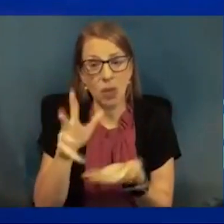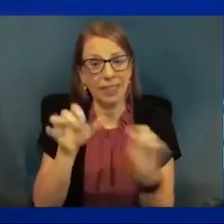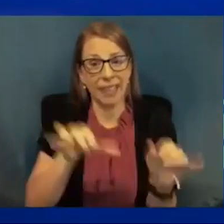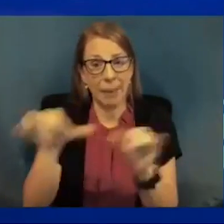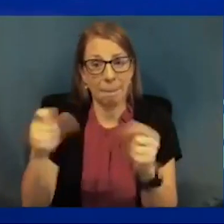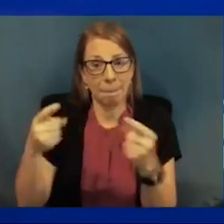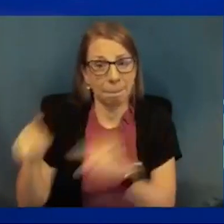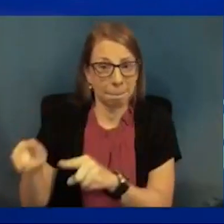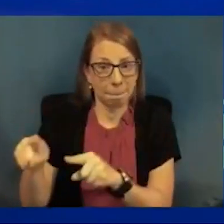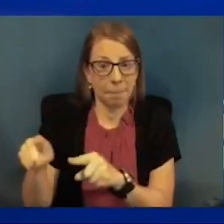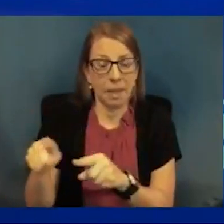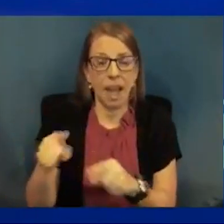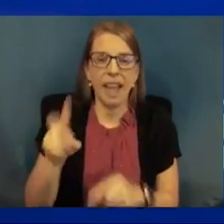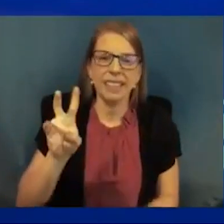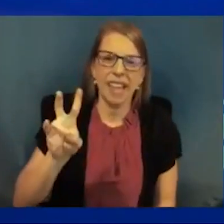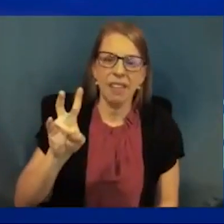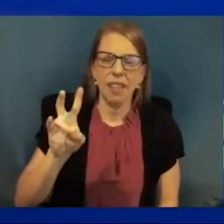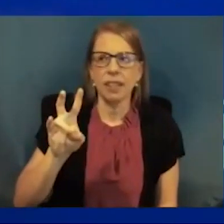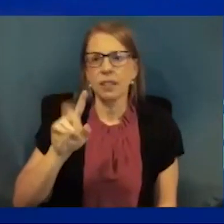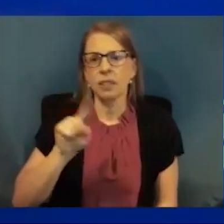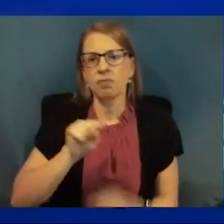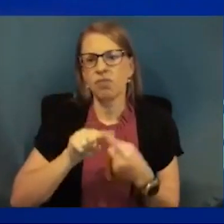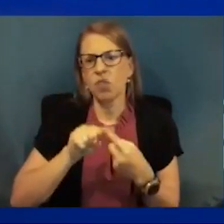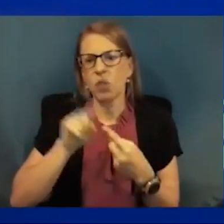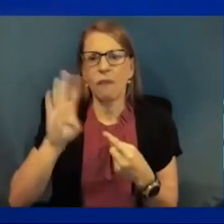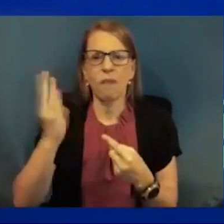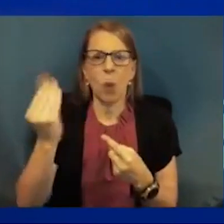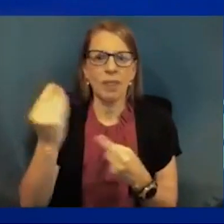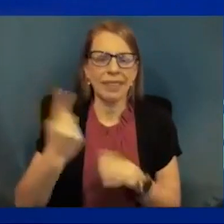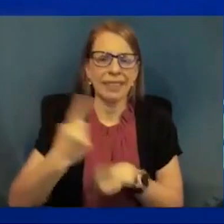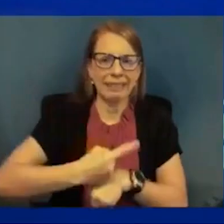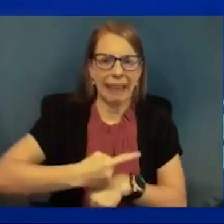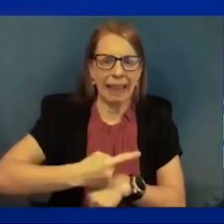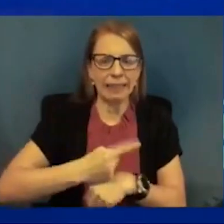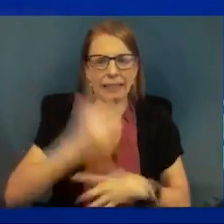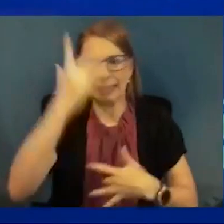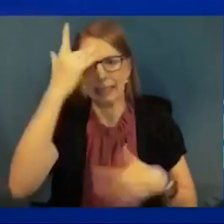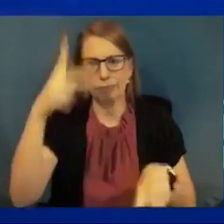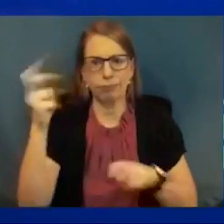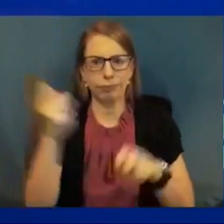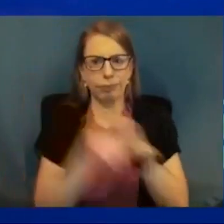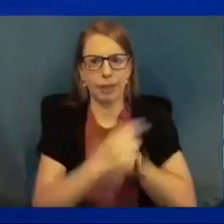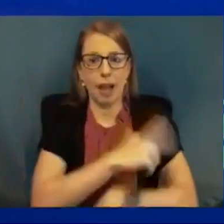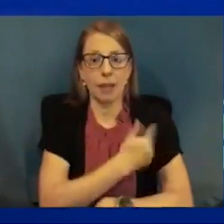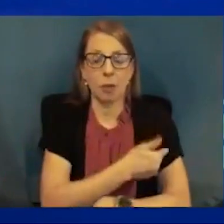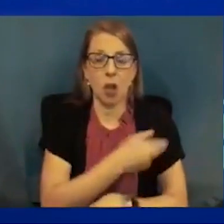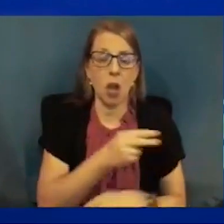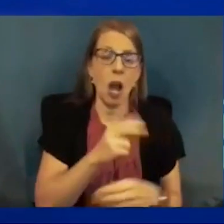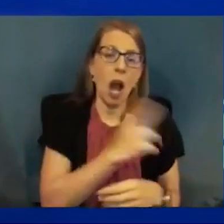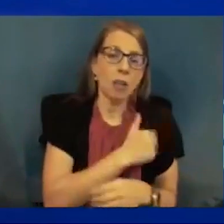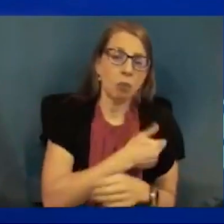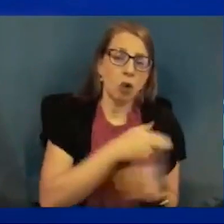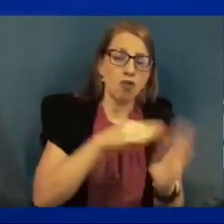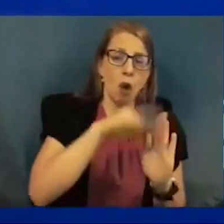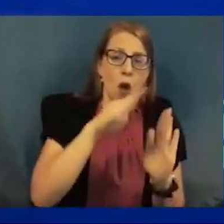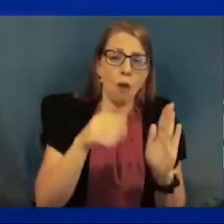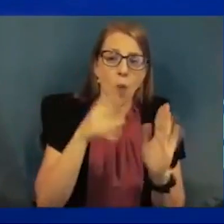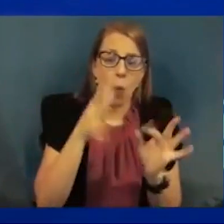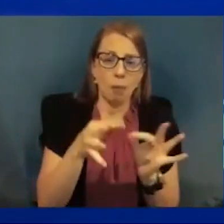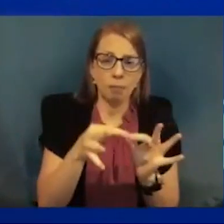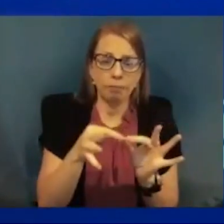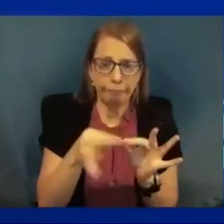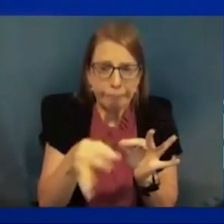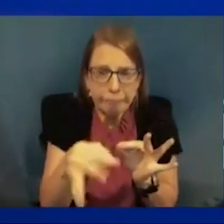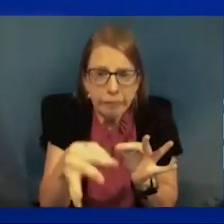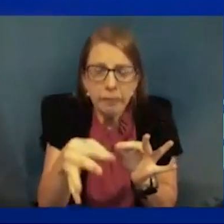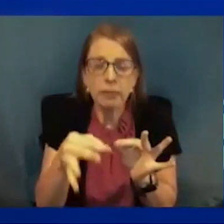days to get sick enough to be in the hospital. Yeah. So the hospitalization curve will take a little bit longer. But I'm hoping the new diagnosis numbers, right? When we see